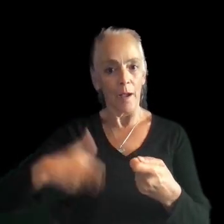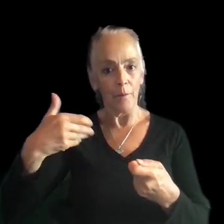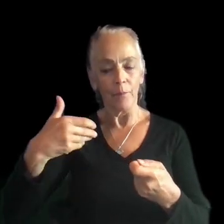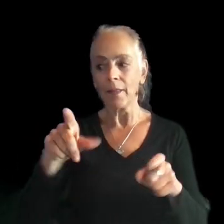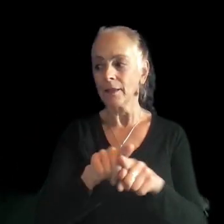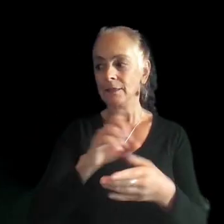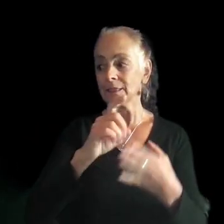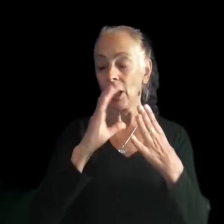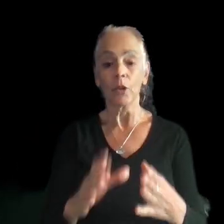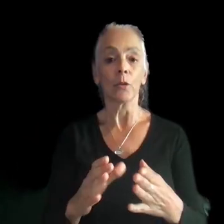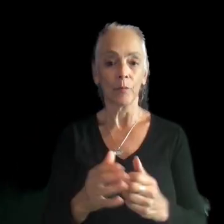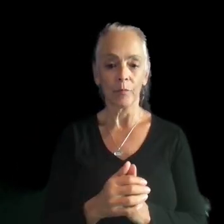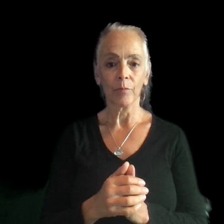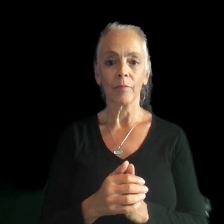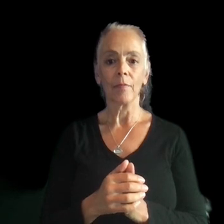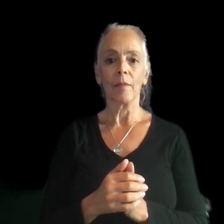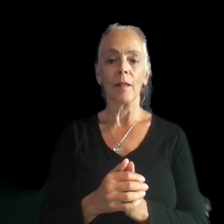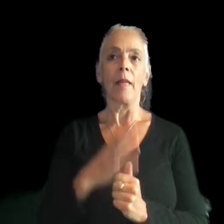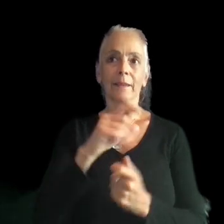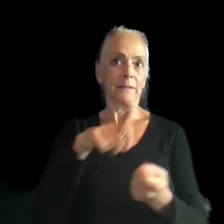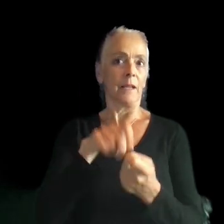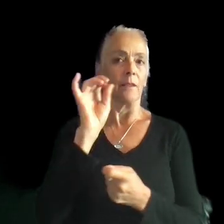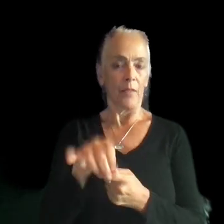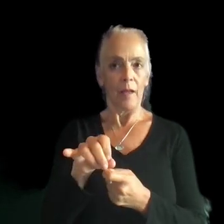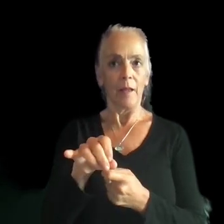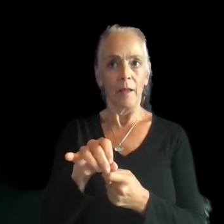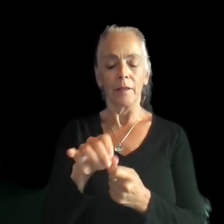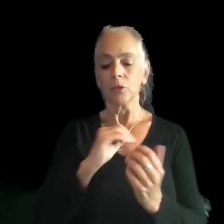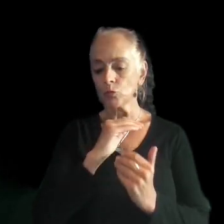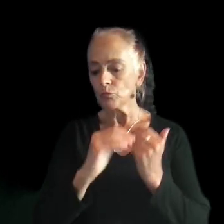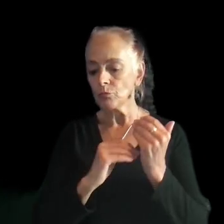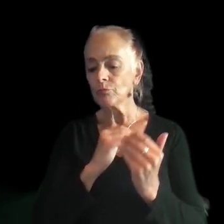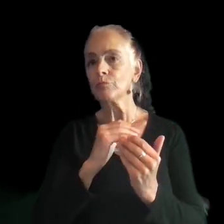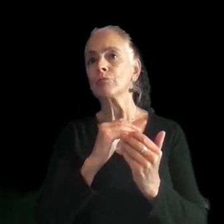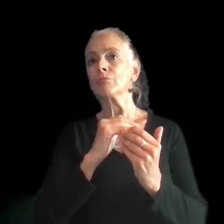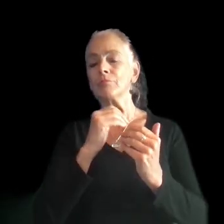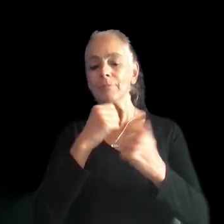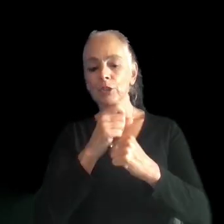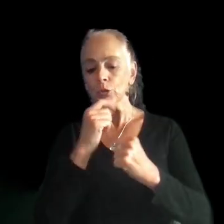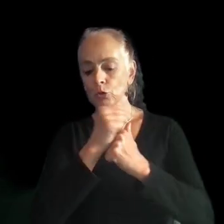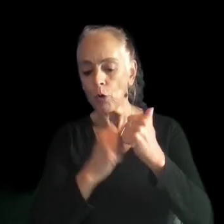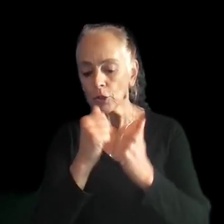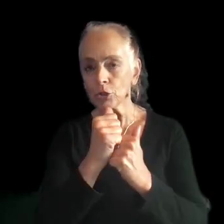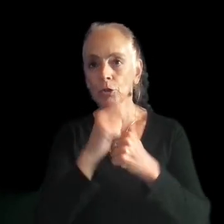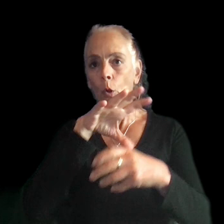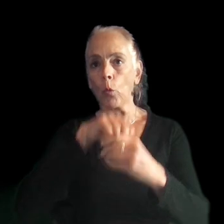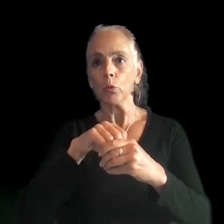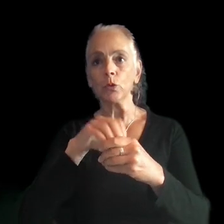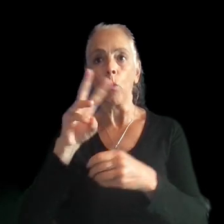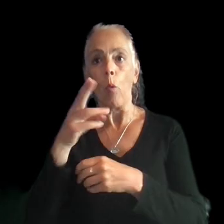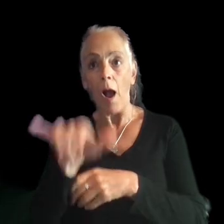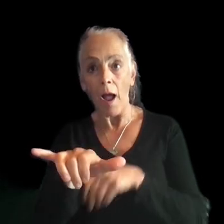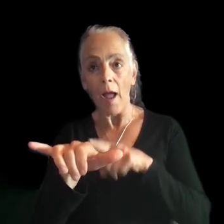a designer and exactly that structuring uh the process uh not forgetting about the why uh if you have